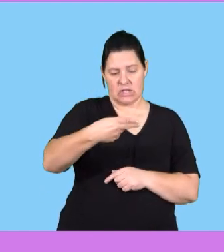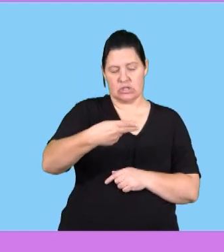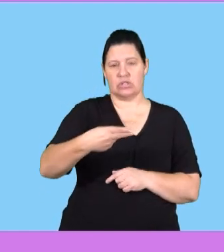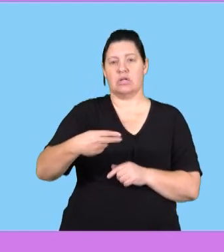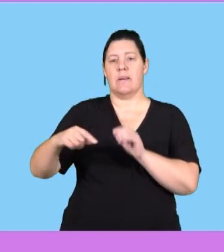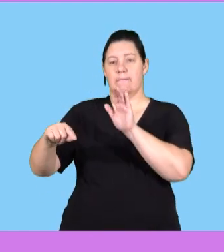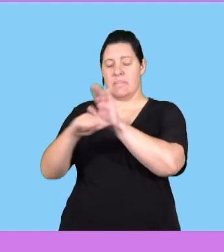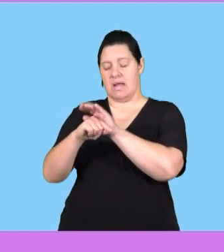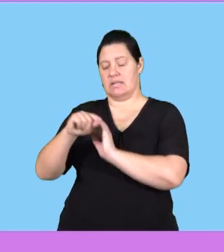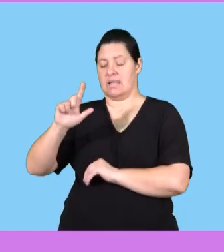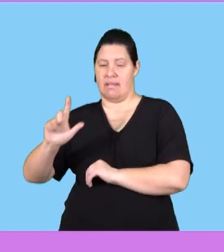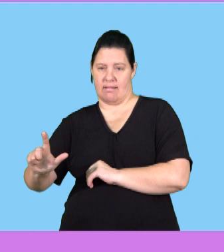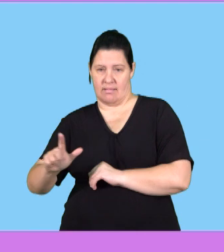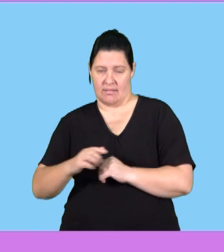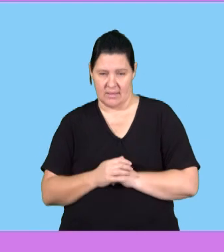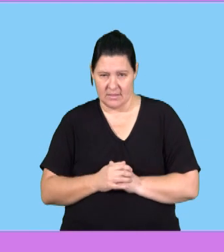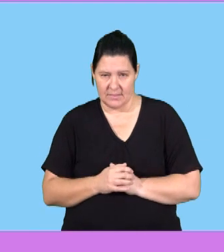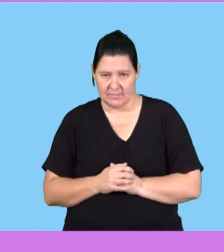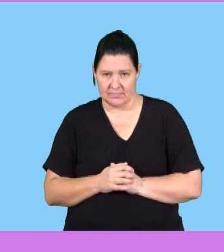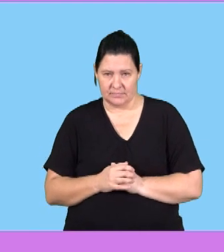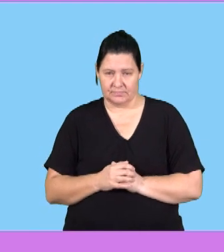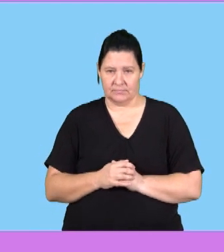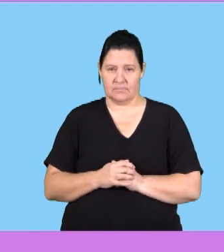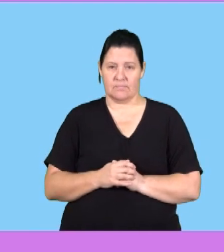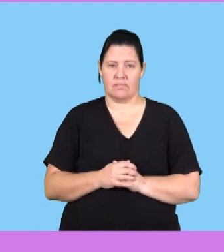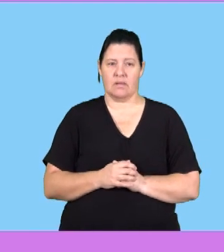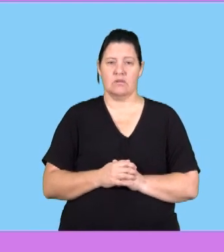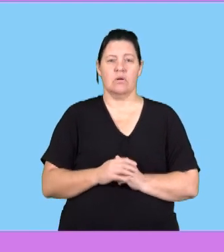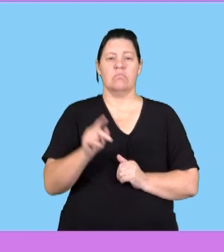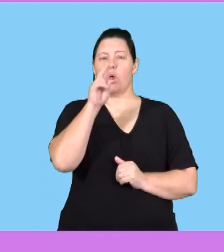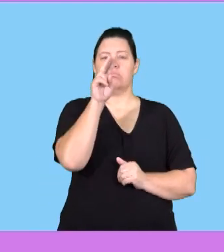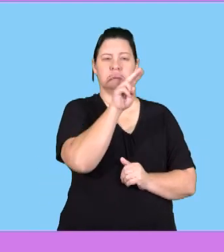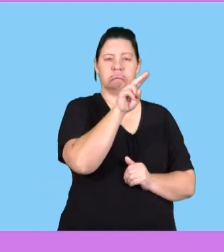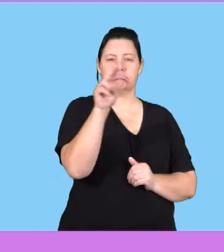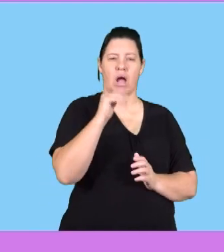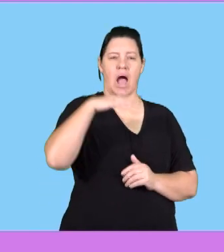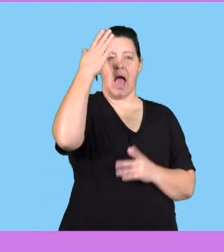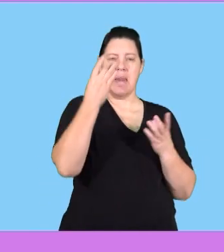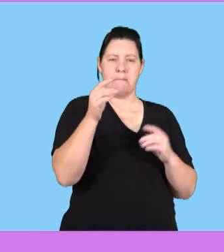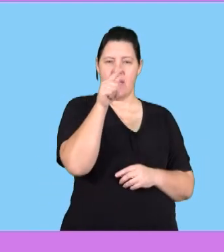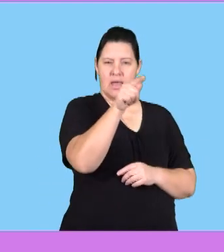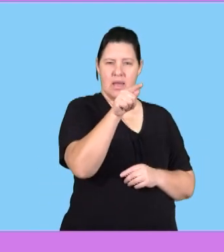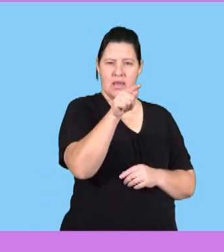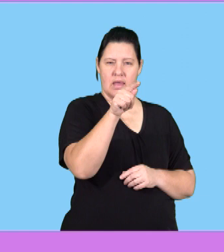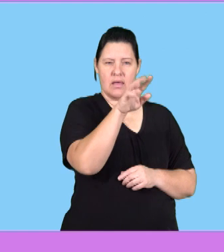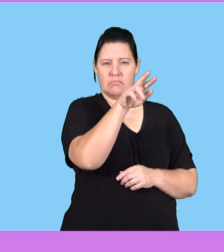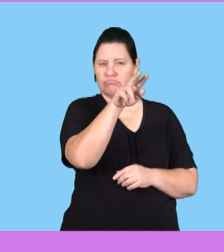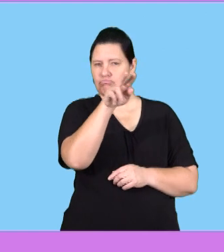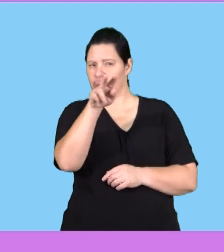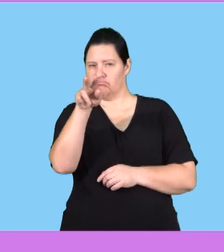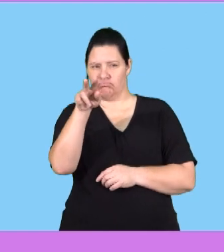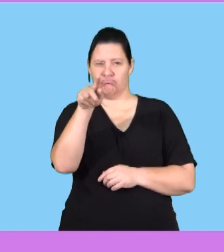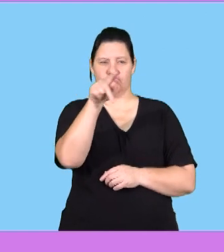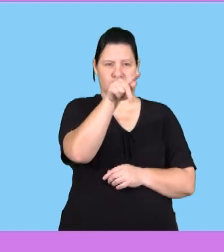equals highest value minus lowest value. All right. So now I will locate my highest value here. So looking